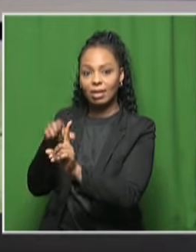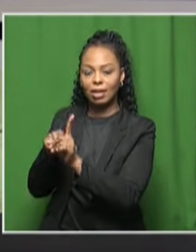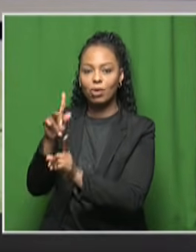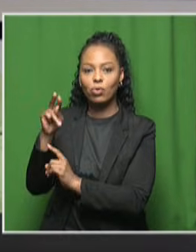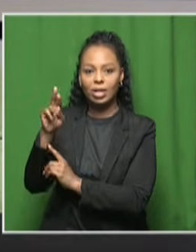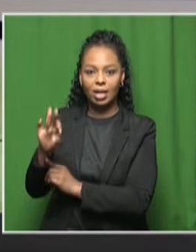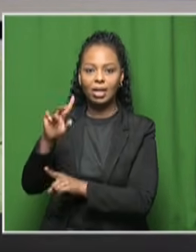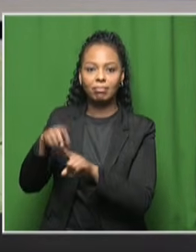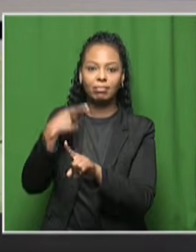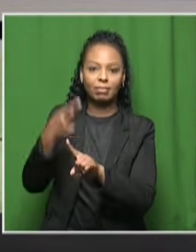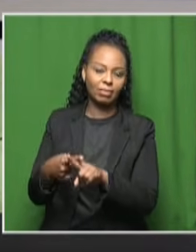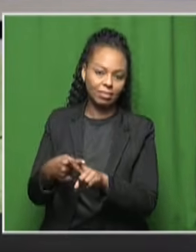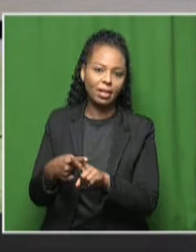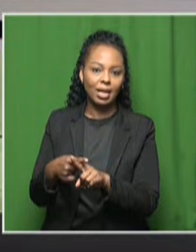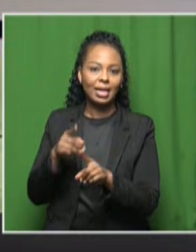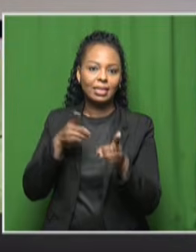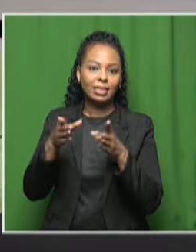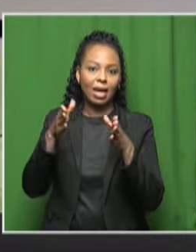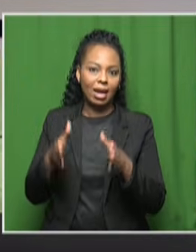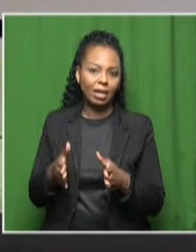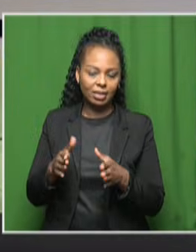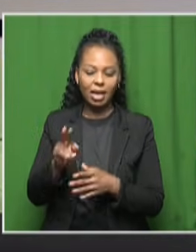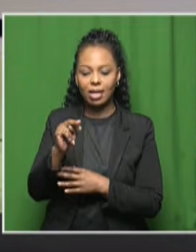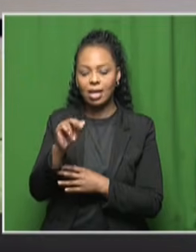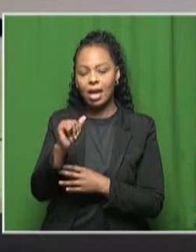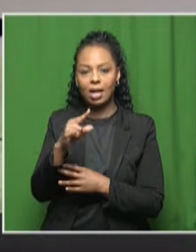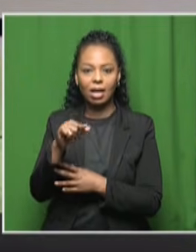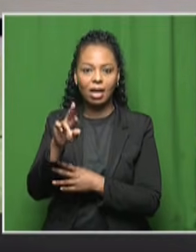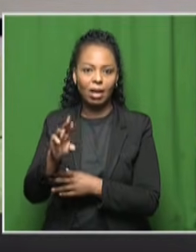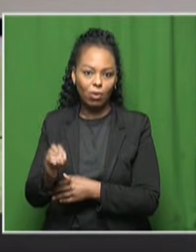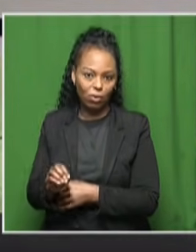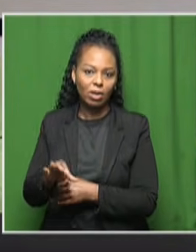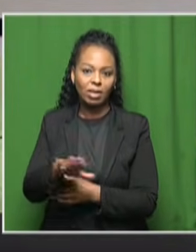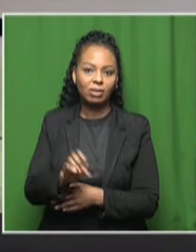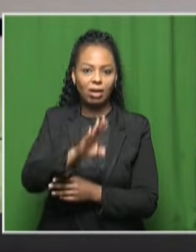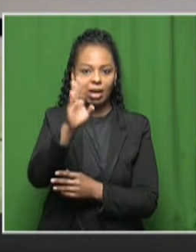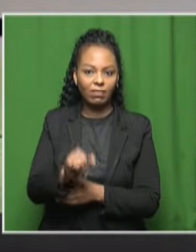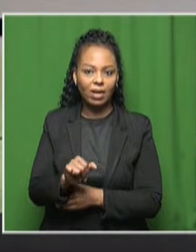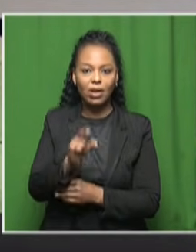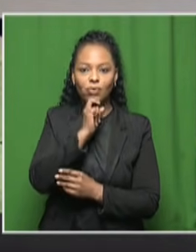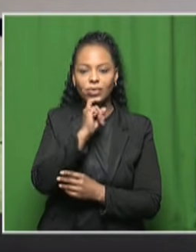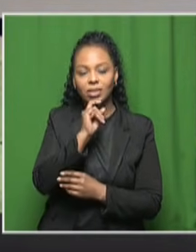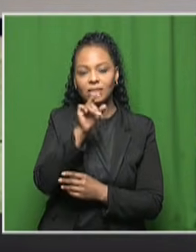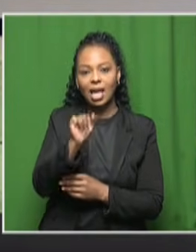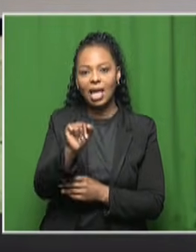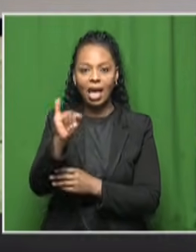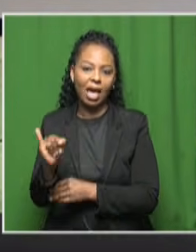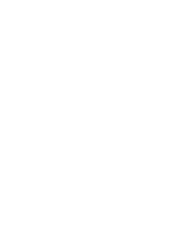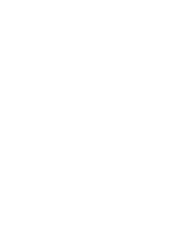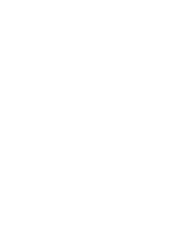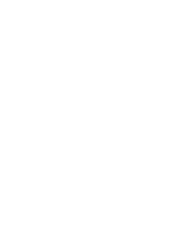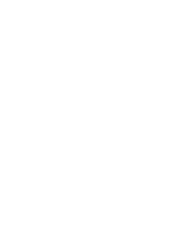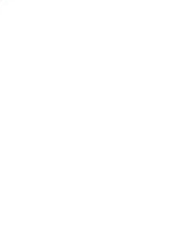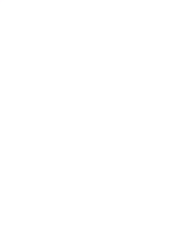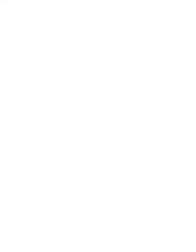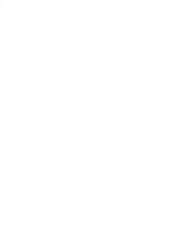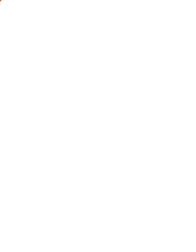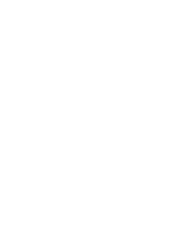of Nagarro in South Africa, talking to us about the use of artificial intelligence in our classrooms.